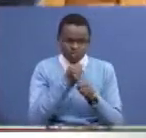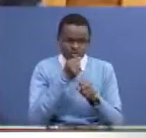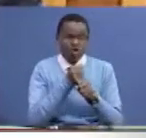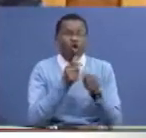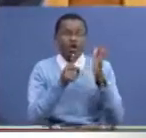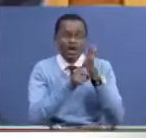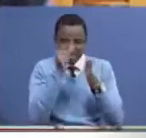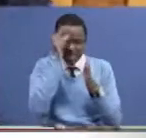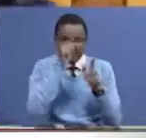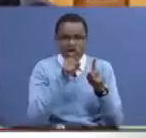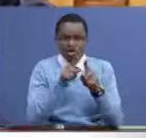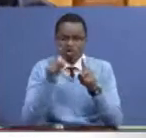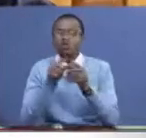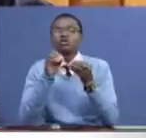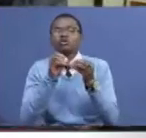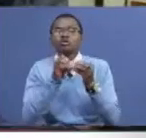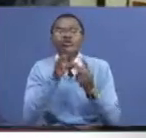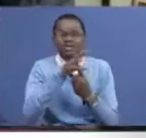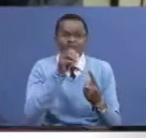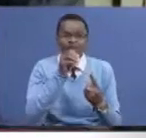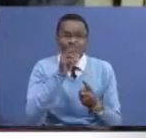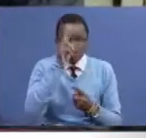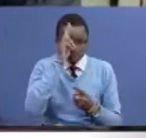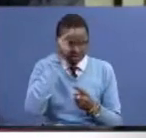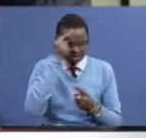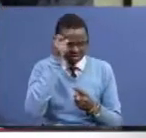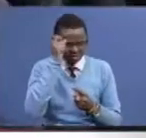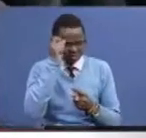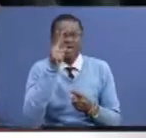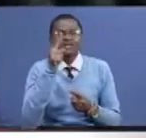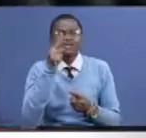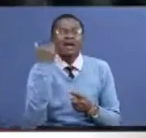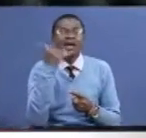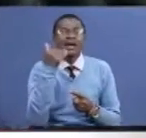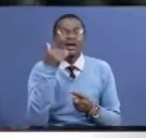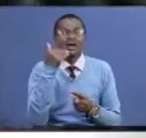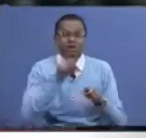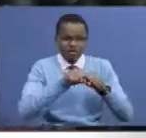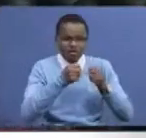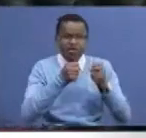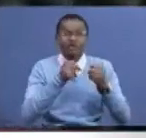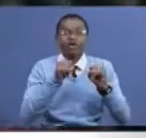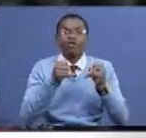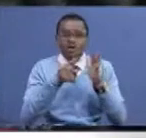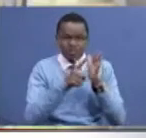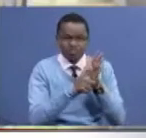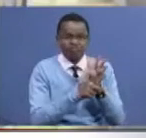law, the government should also create a special unit of police who understand cybercrime to crack down the breaking of the new